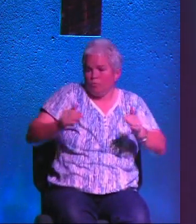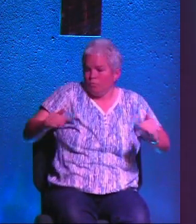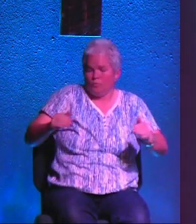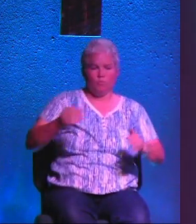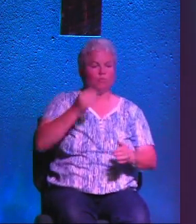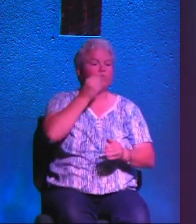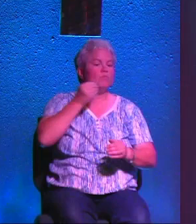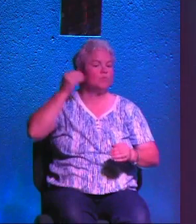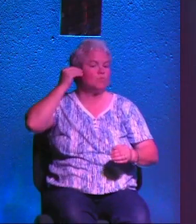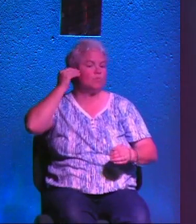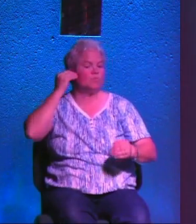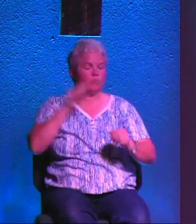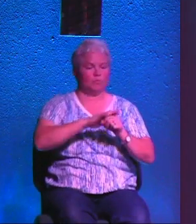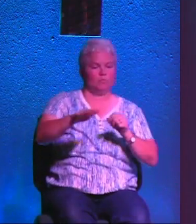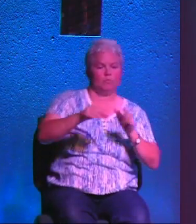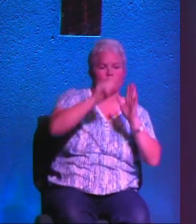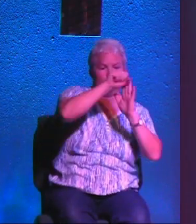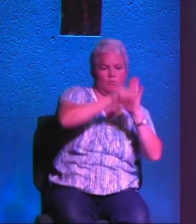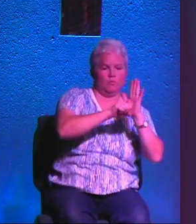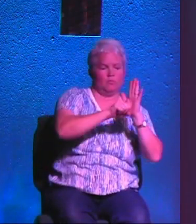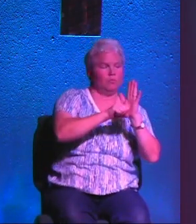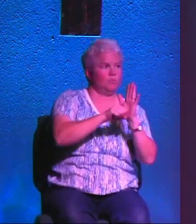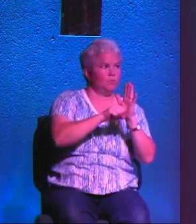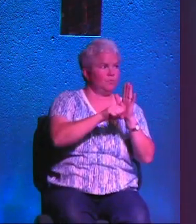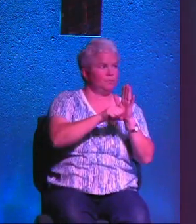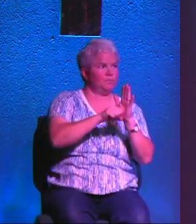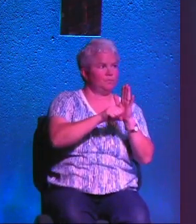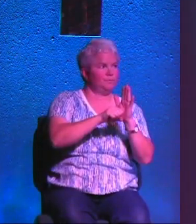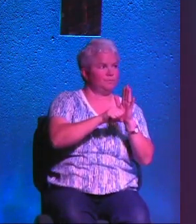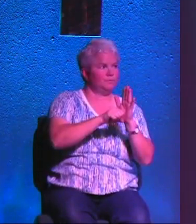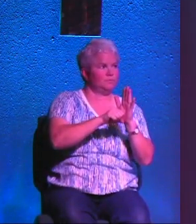or to do this, that, or the other.